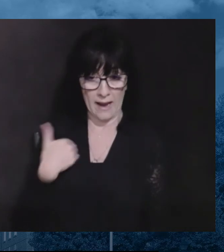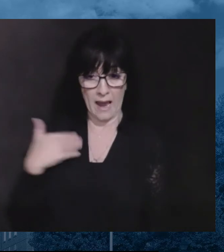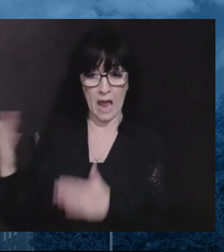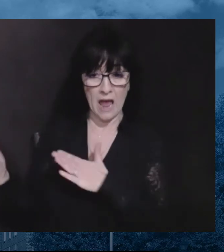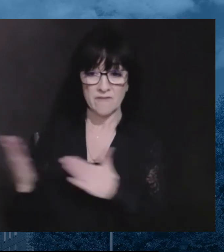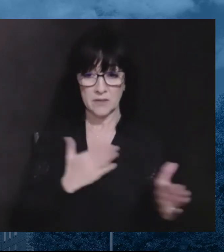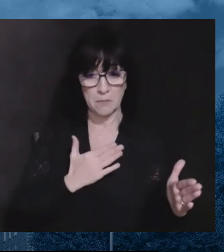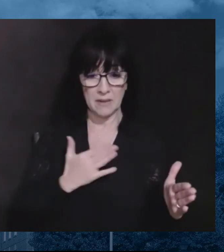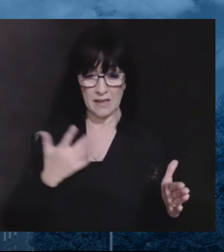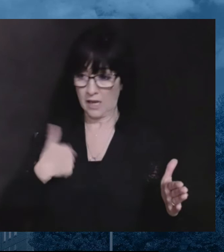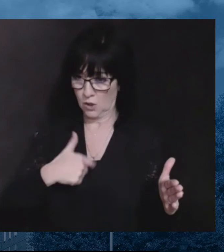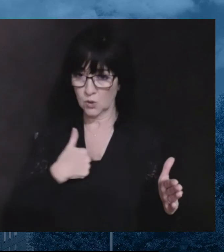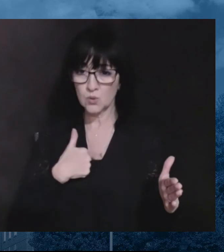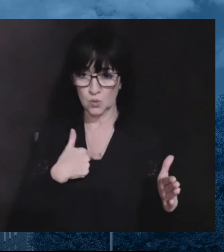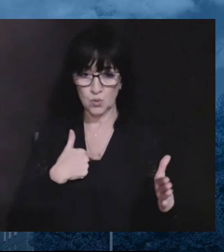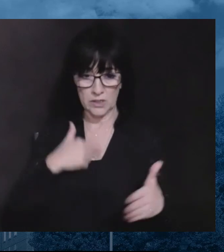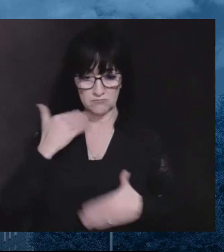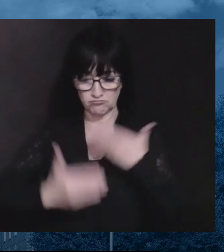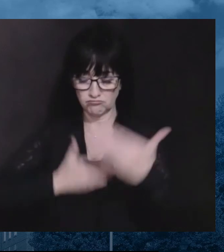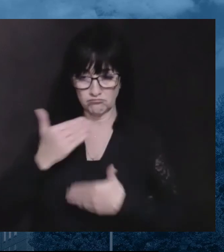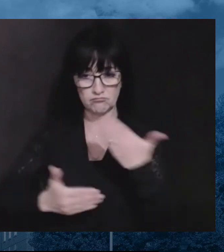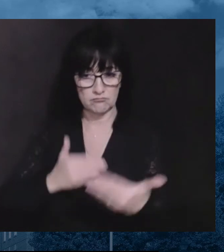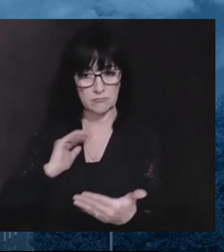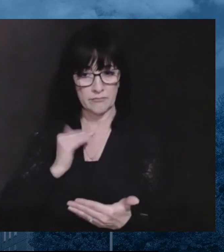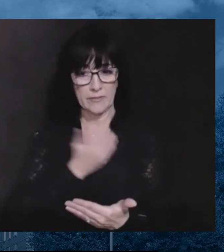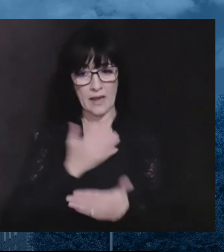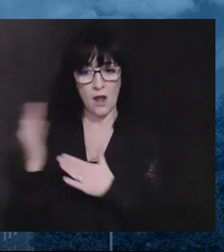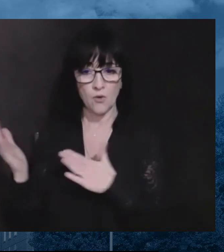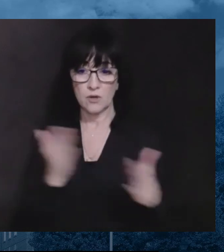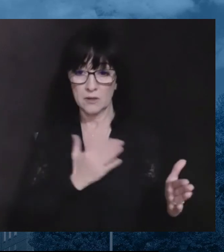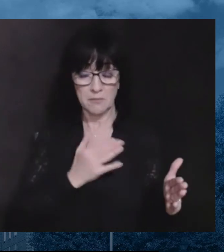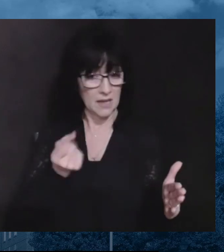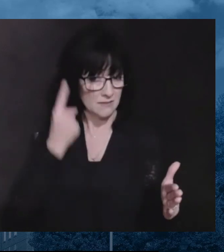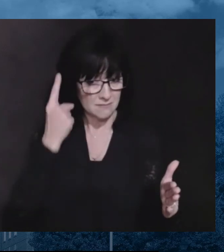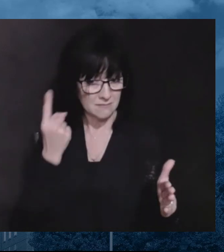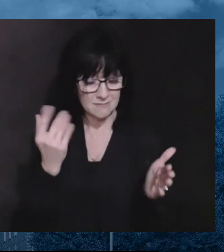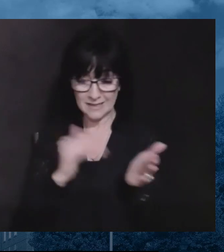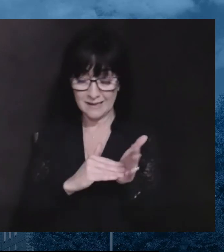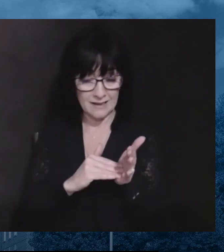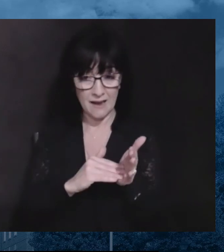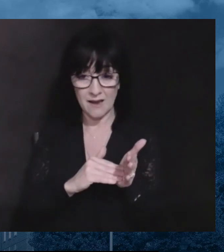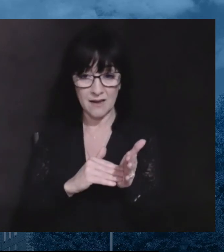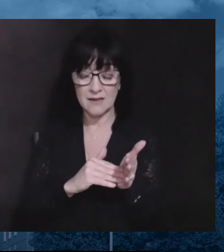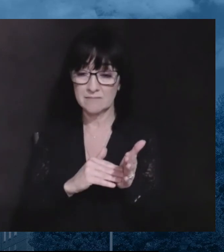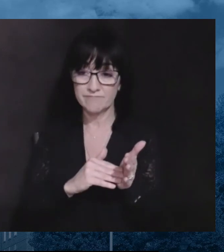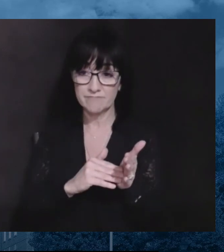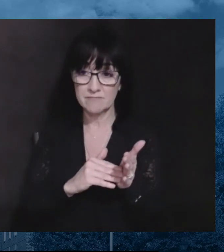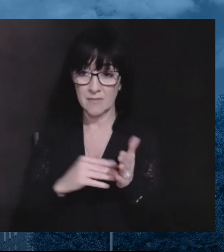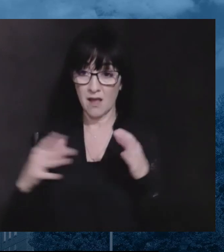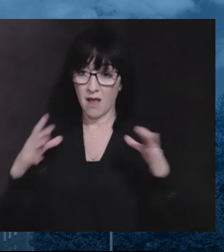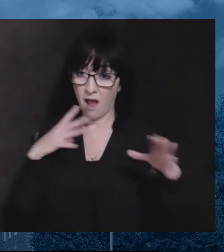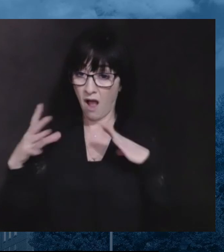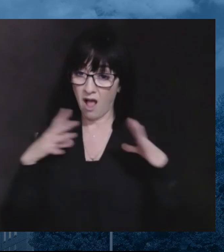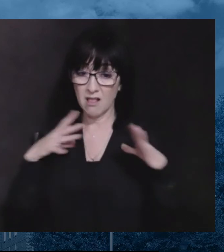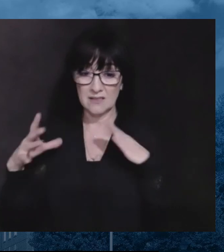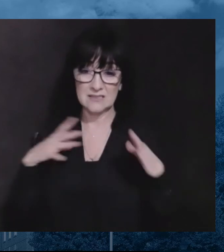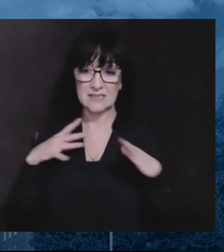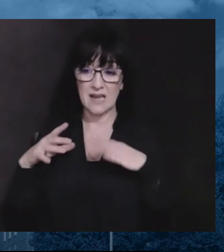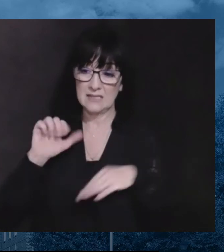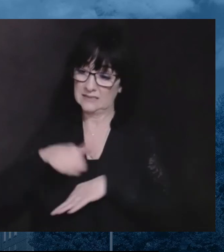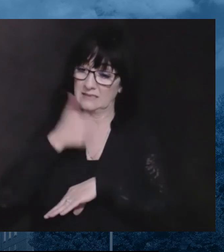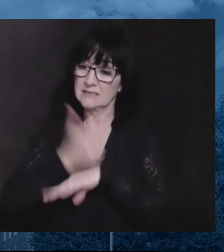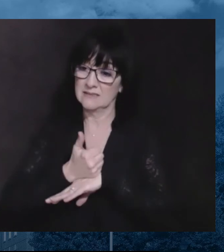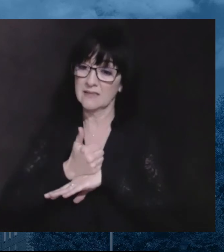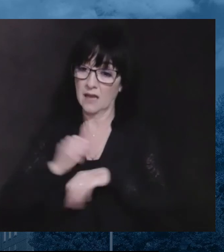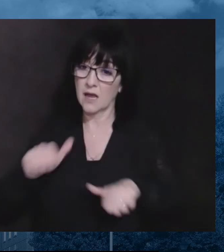executing upon that plan. I did mention that, the holidays have created some challenges for execution.